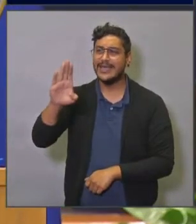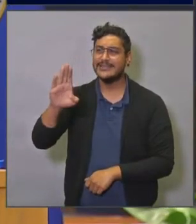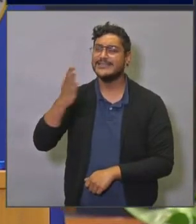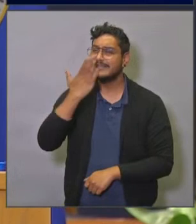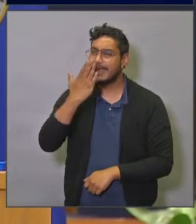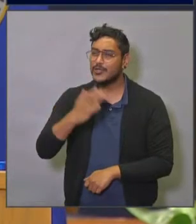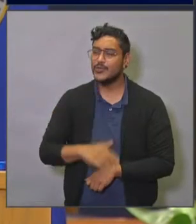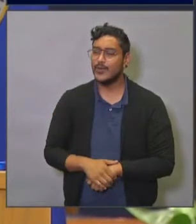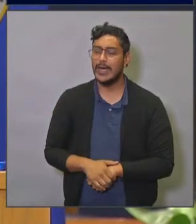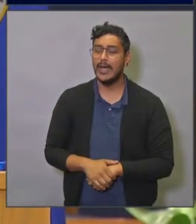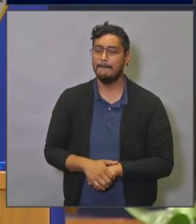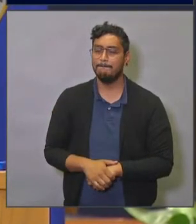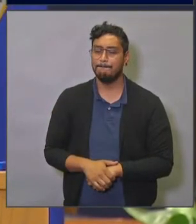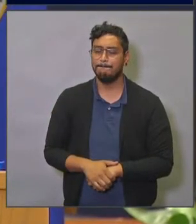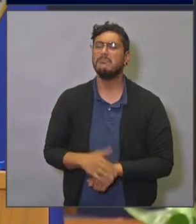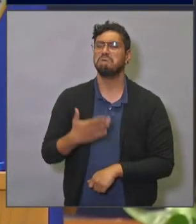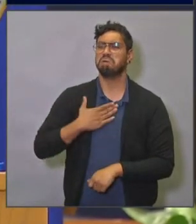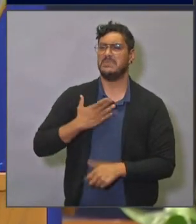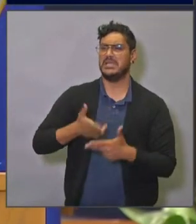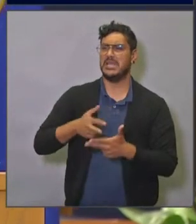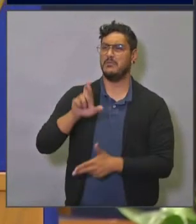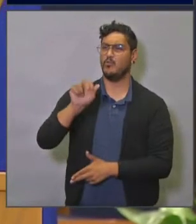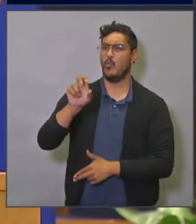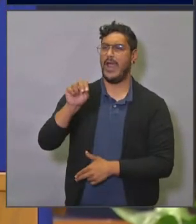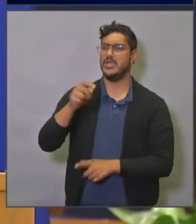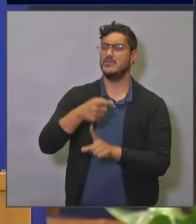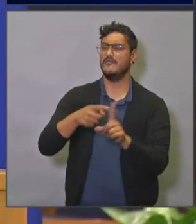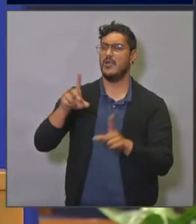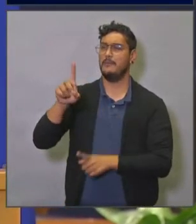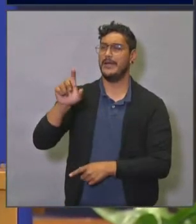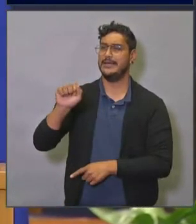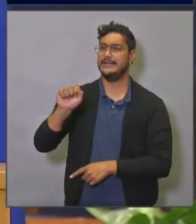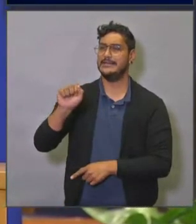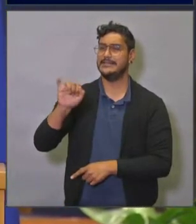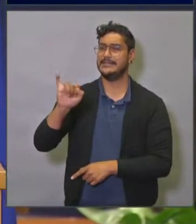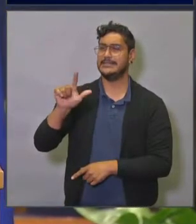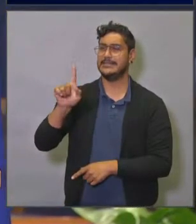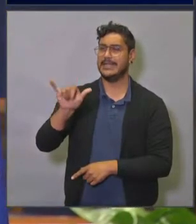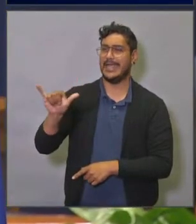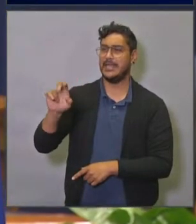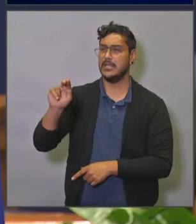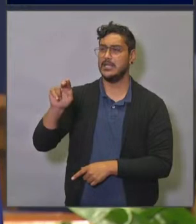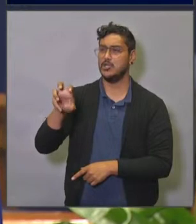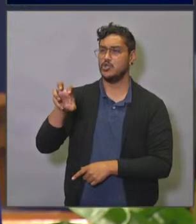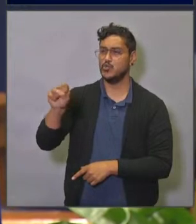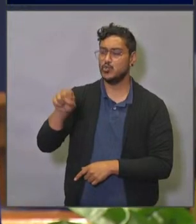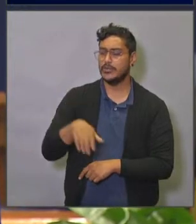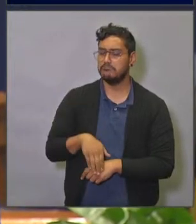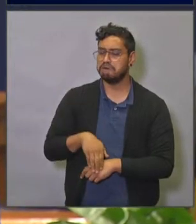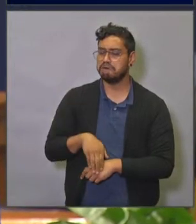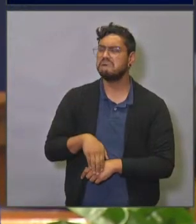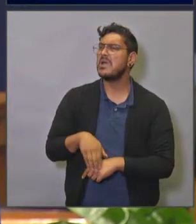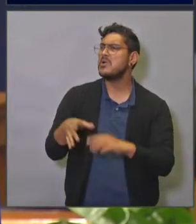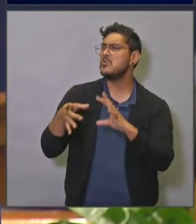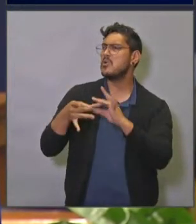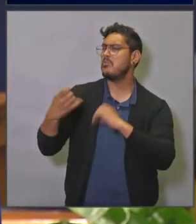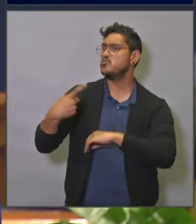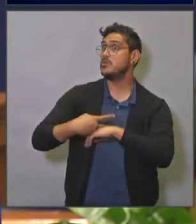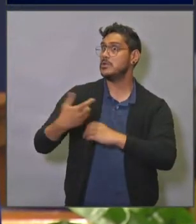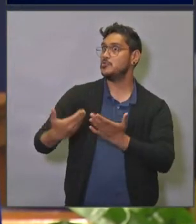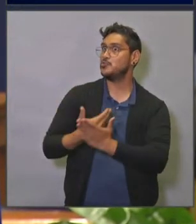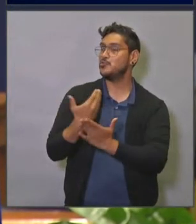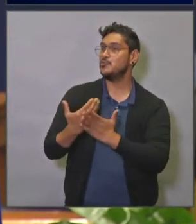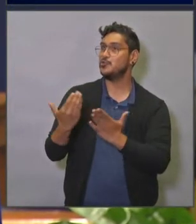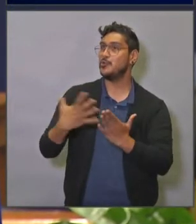Doctor. This is Ryan here at the Daily News. It's been reported today that the new White House public